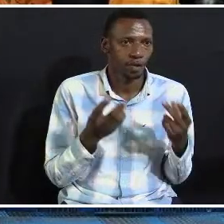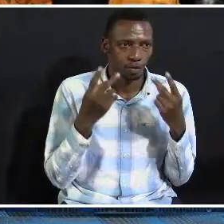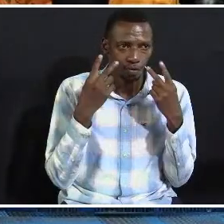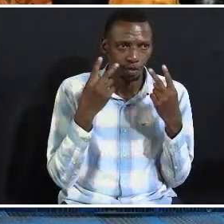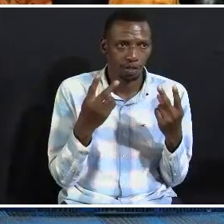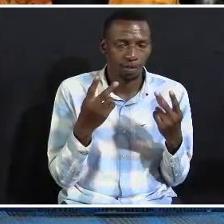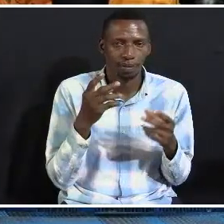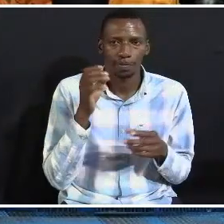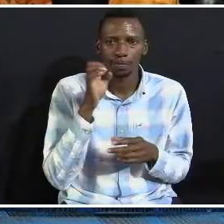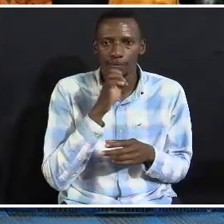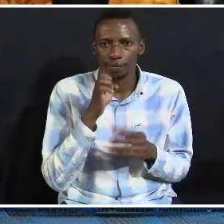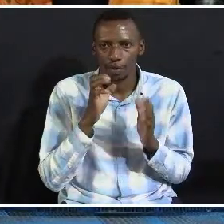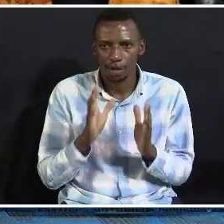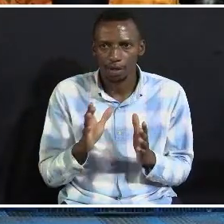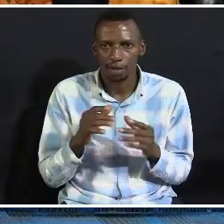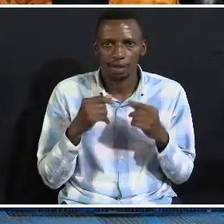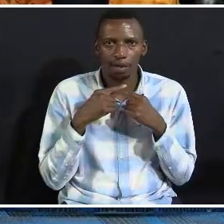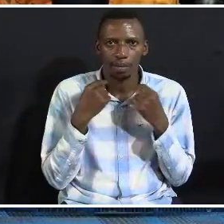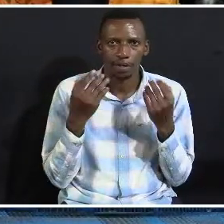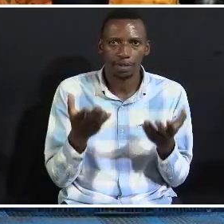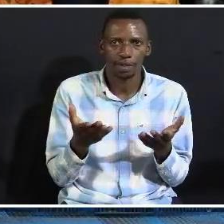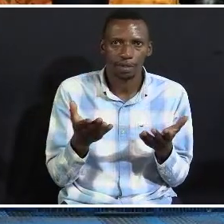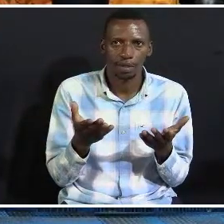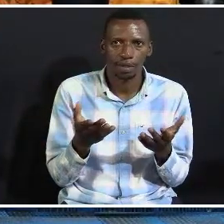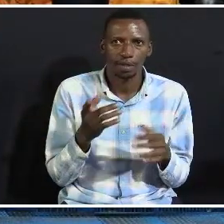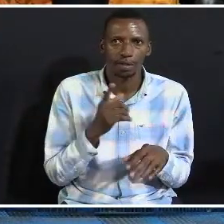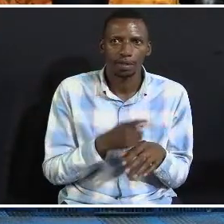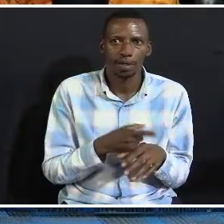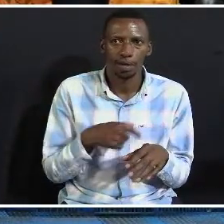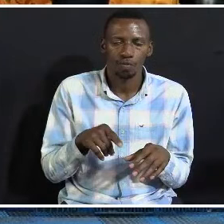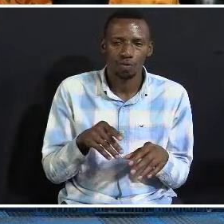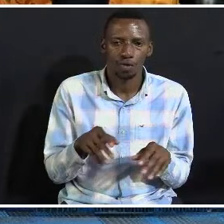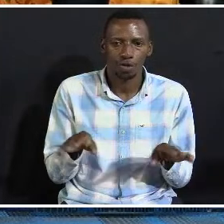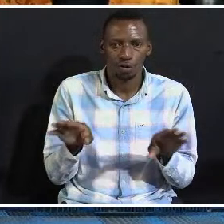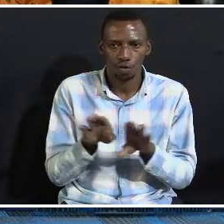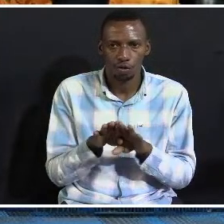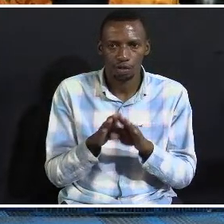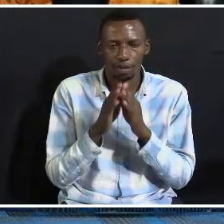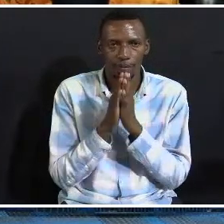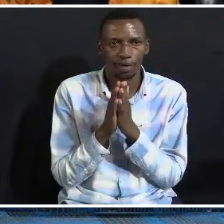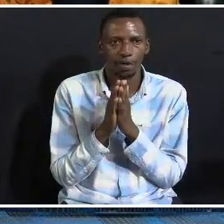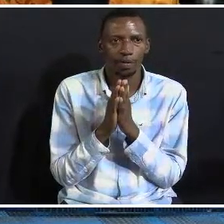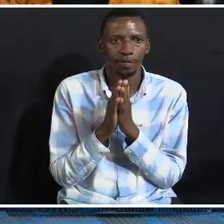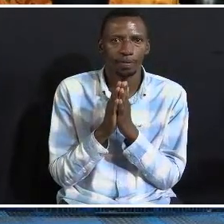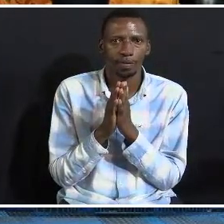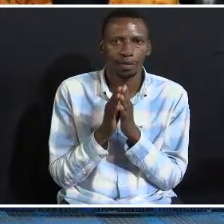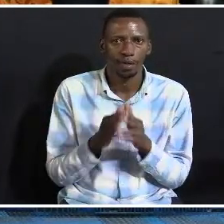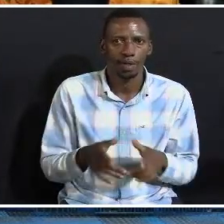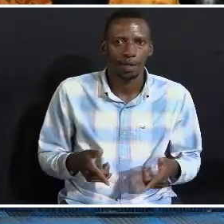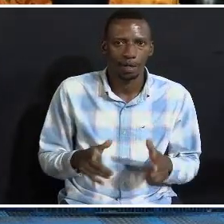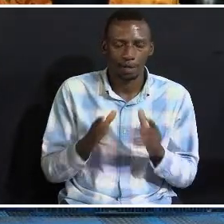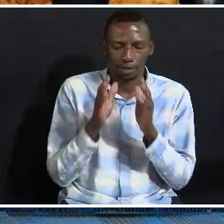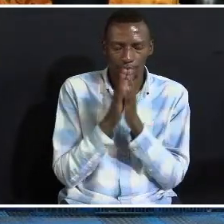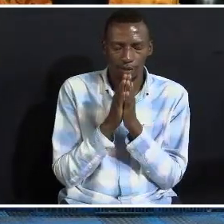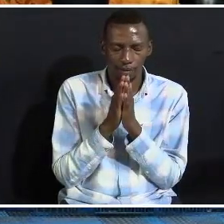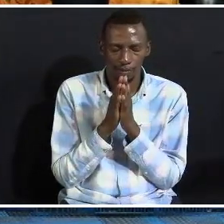the pastors here as we do this closing prayer. Shall we pray?